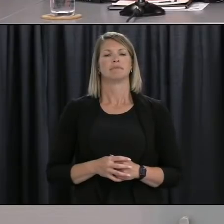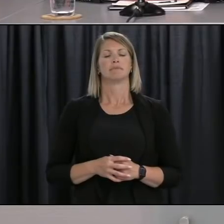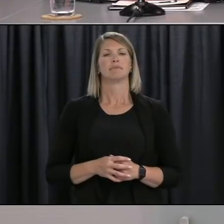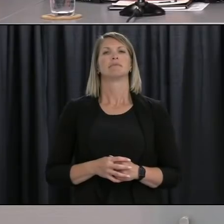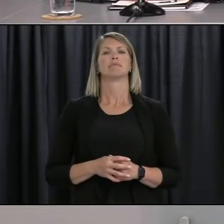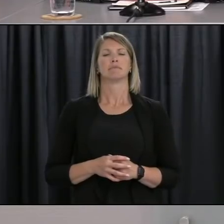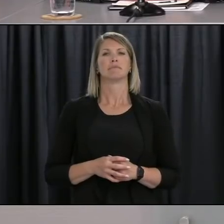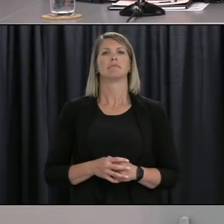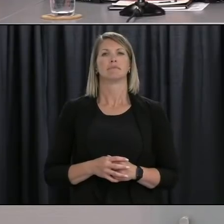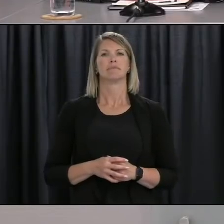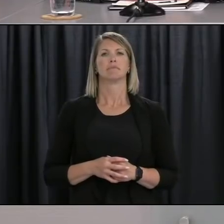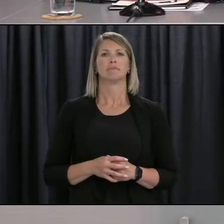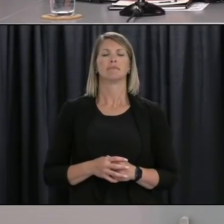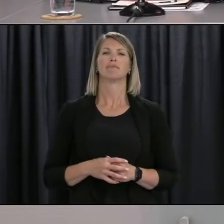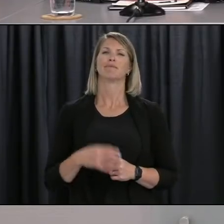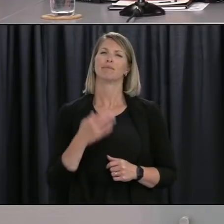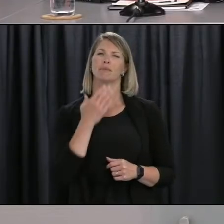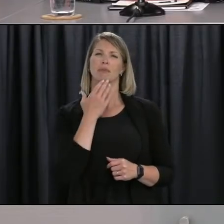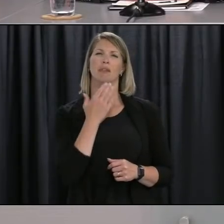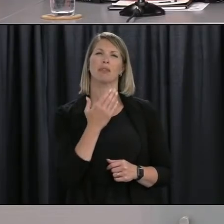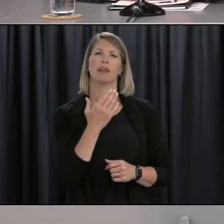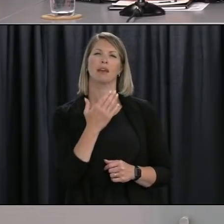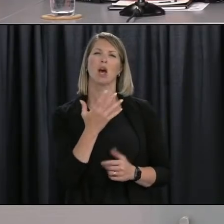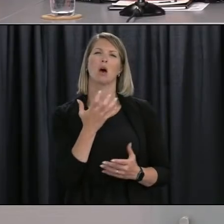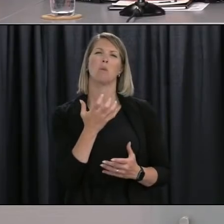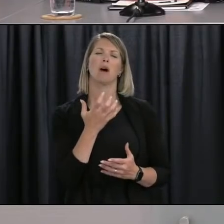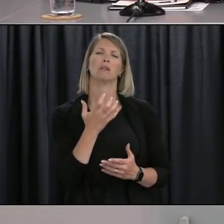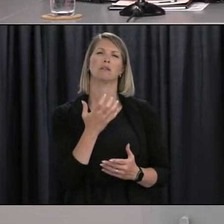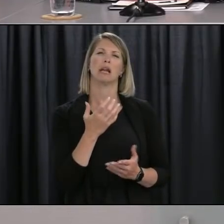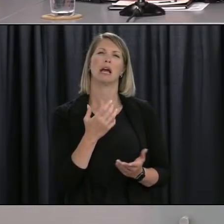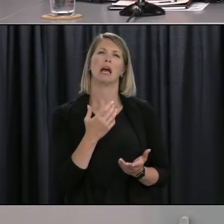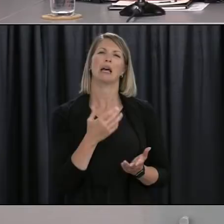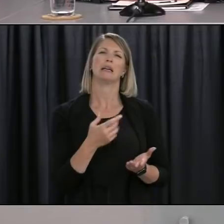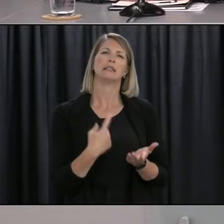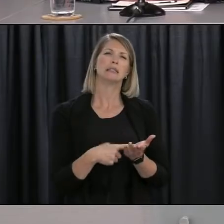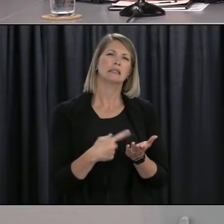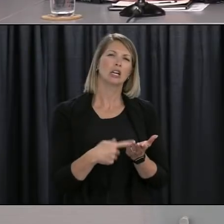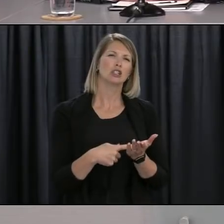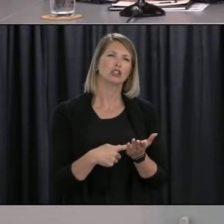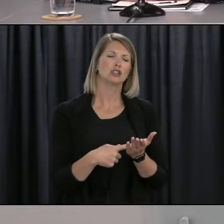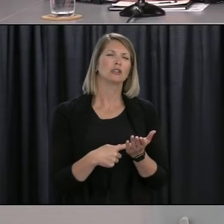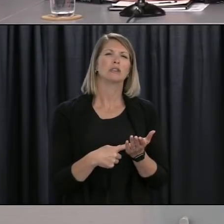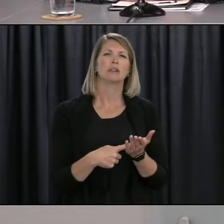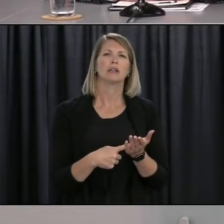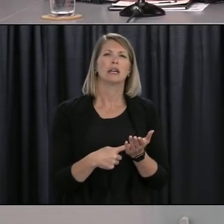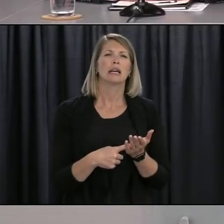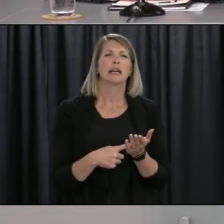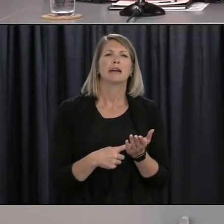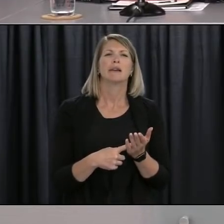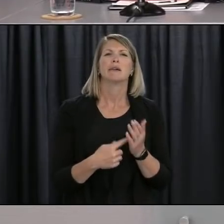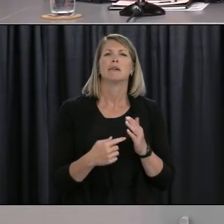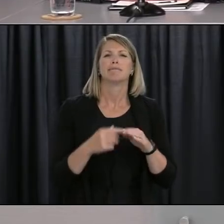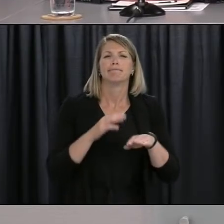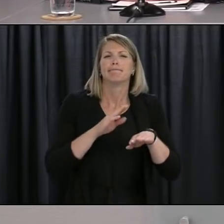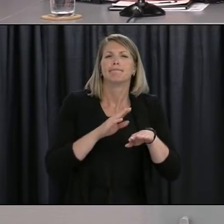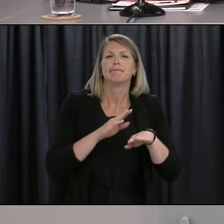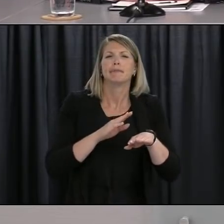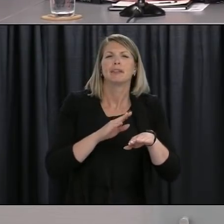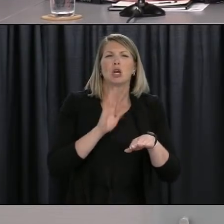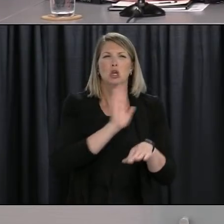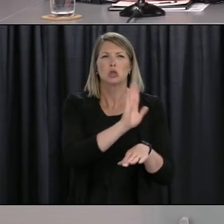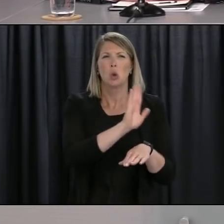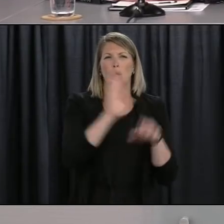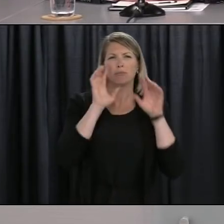ask about, in terms of this precautionary idea, I'm just wondering if there's been much discussion or how deep the discussion